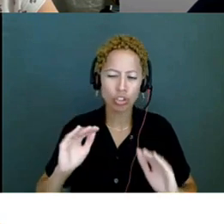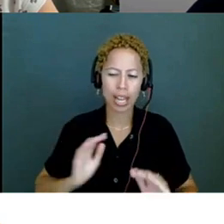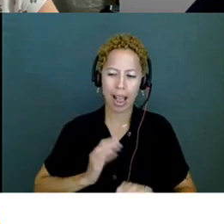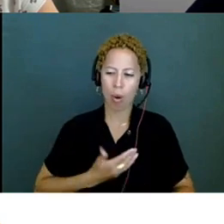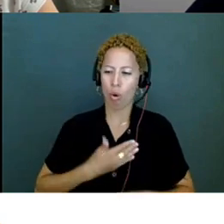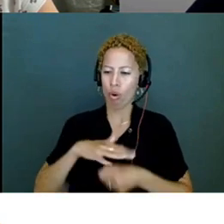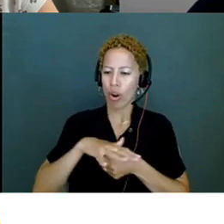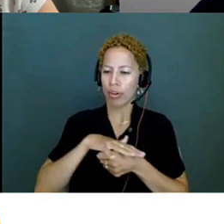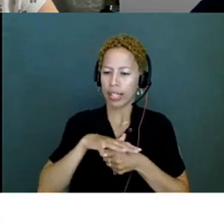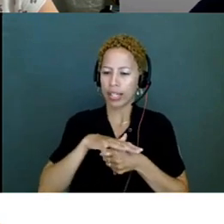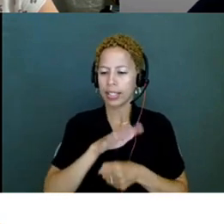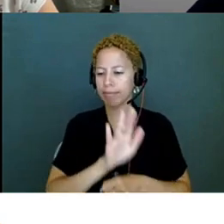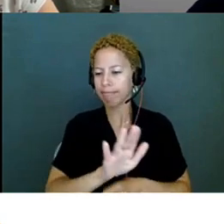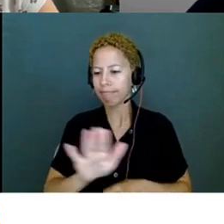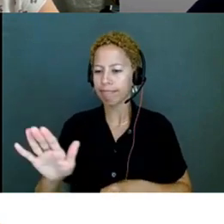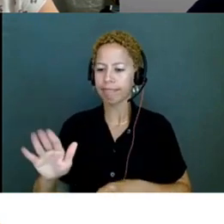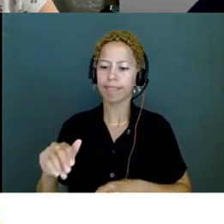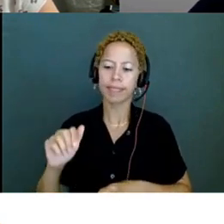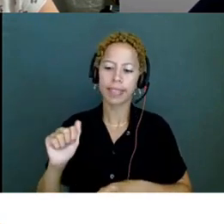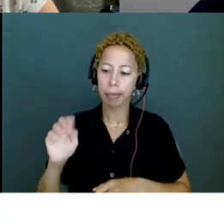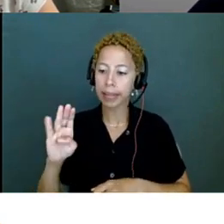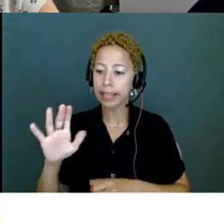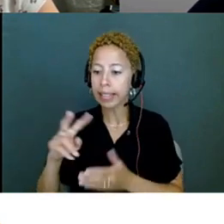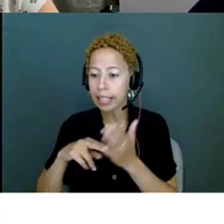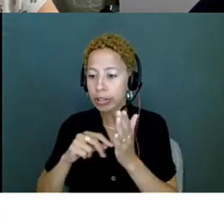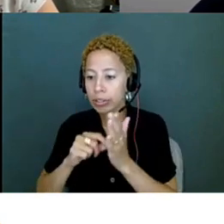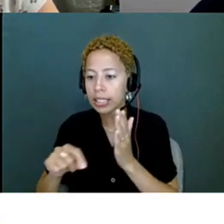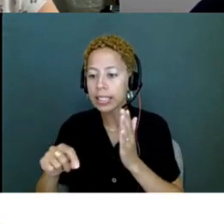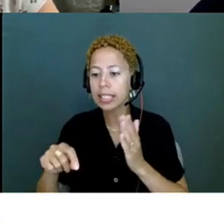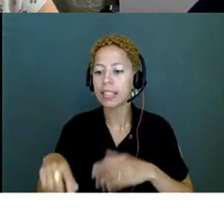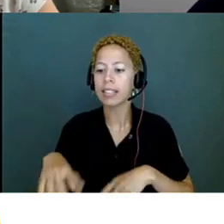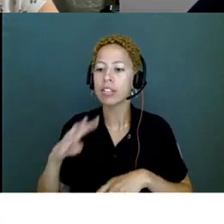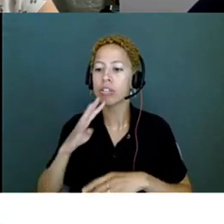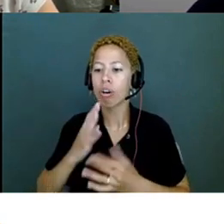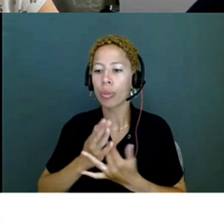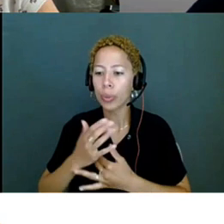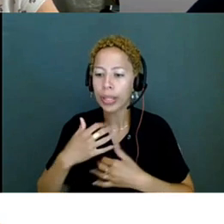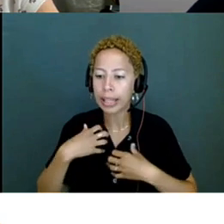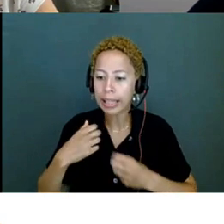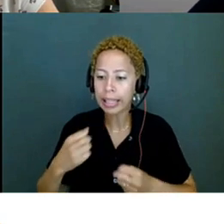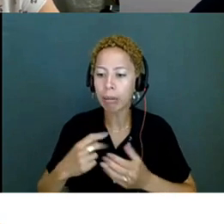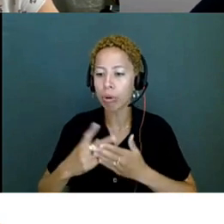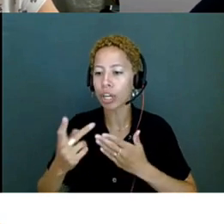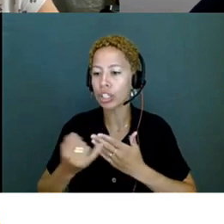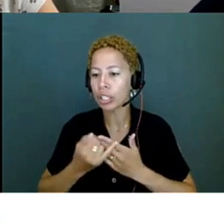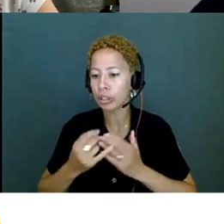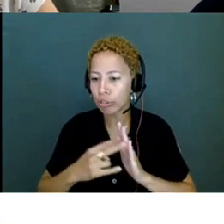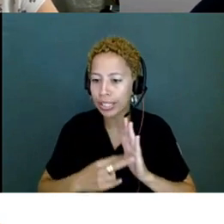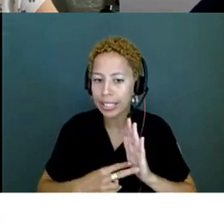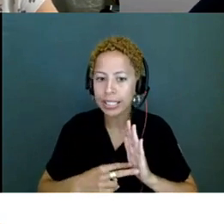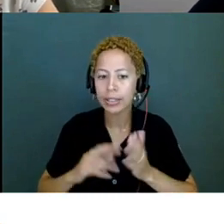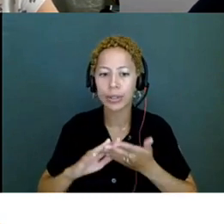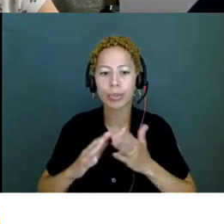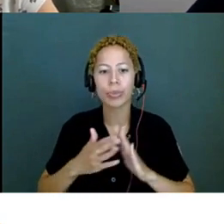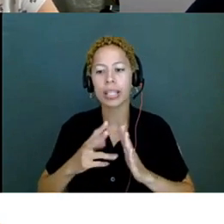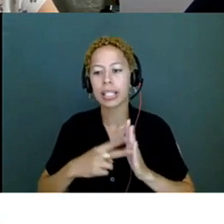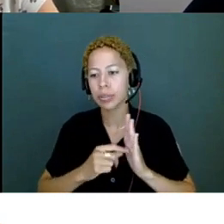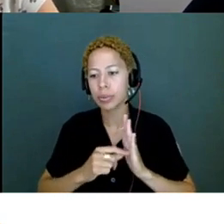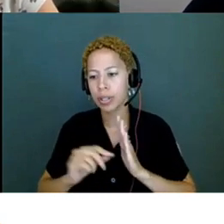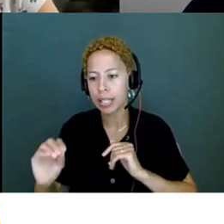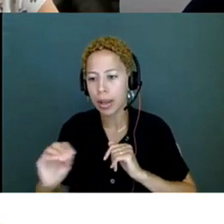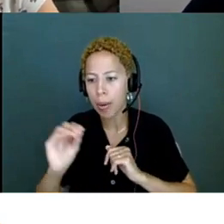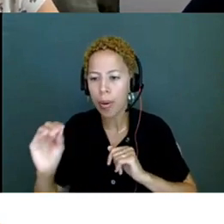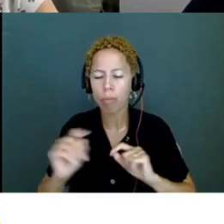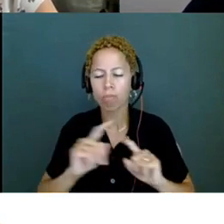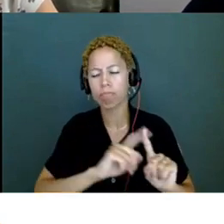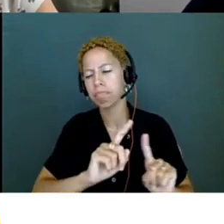like ABC Life Literacy, Talk for Healing, Project Read, Community Literacy Ontario. So I have